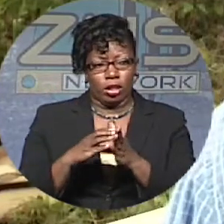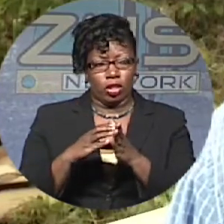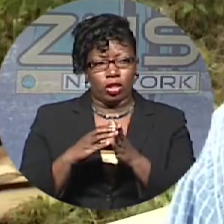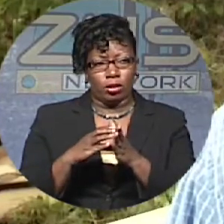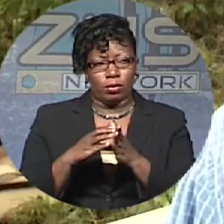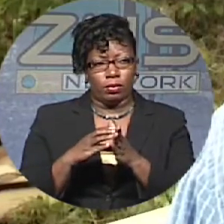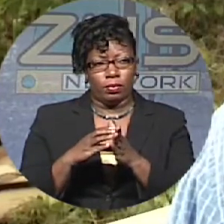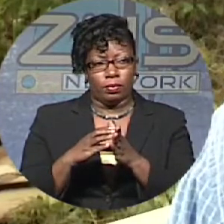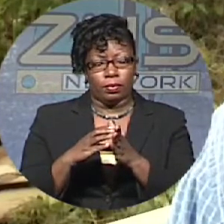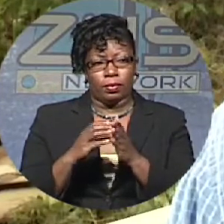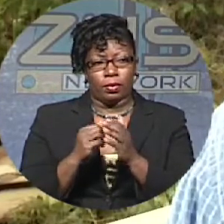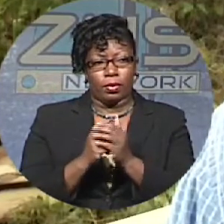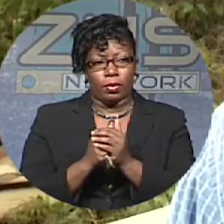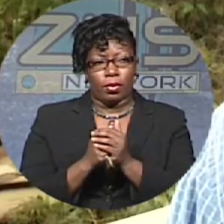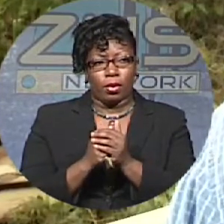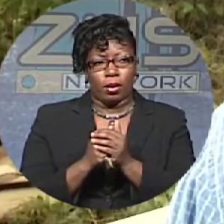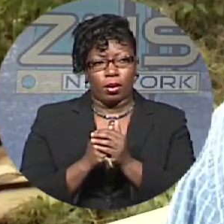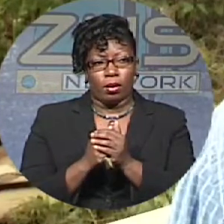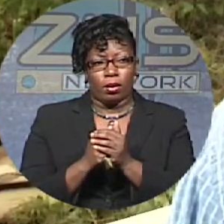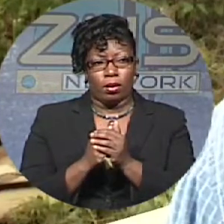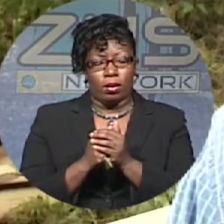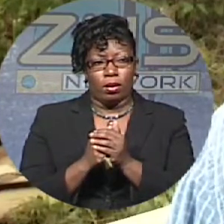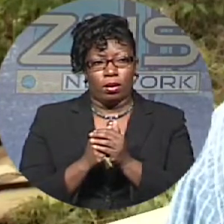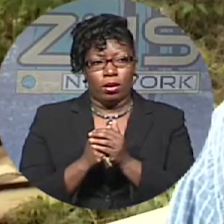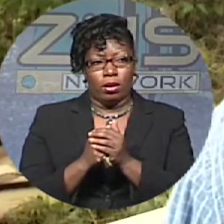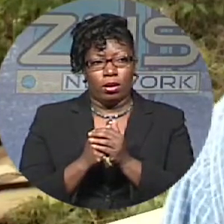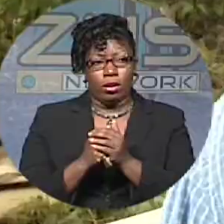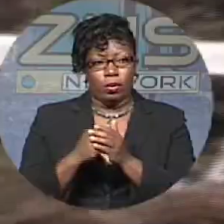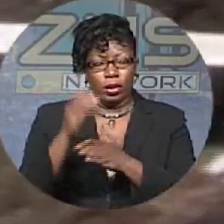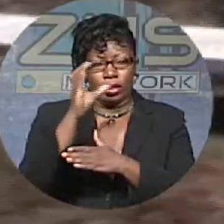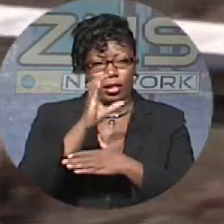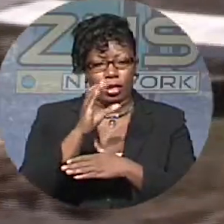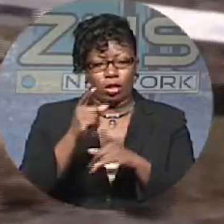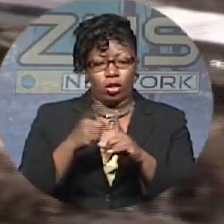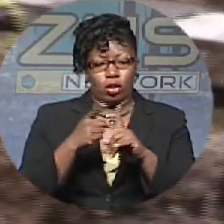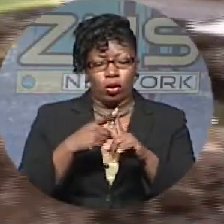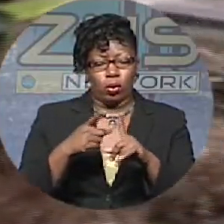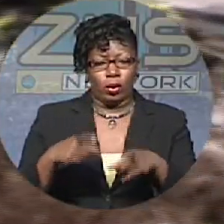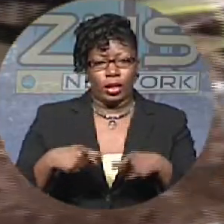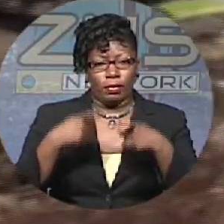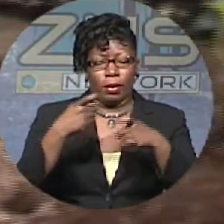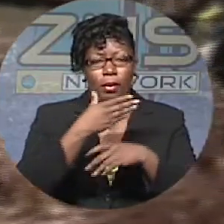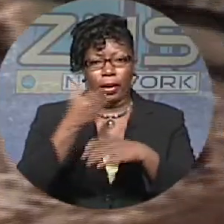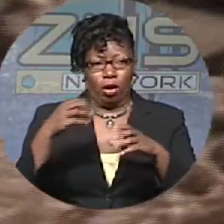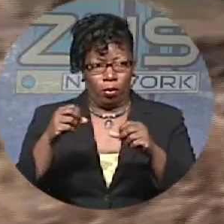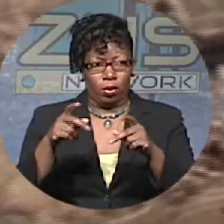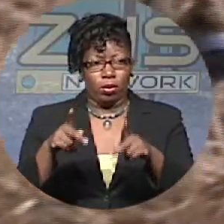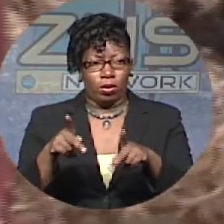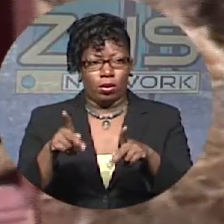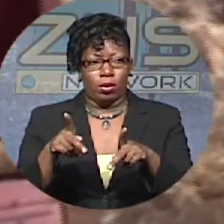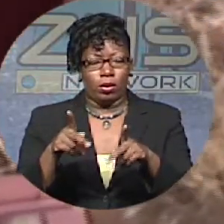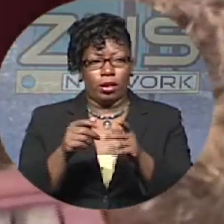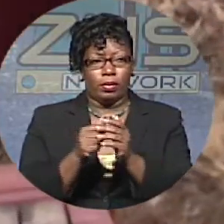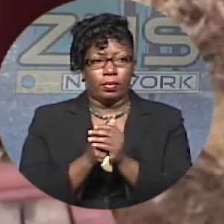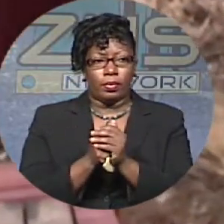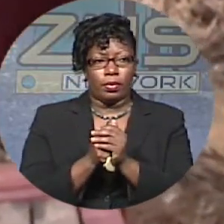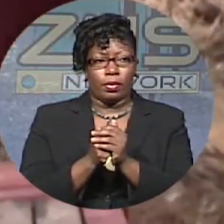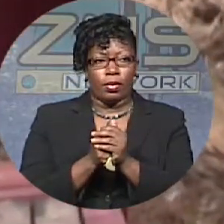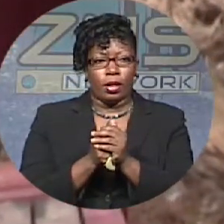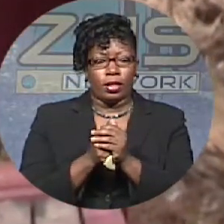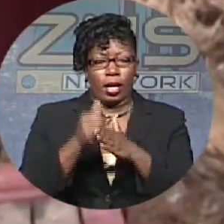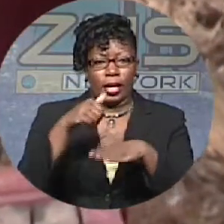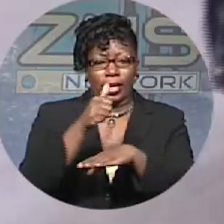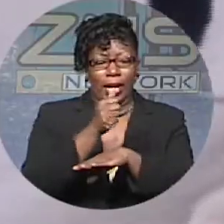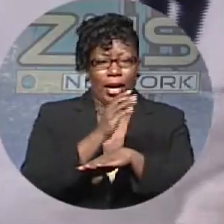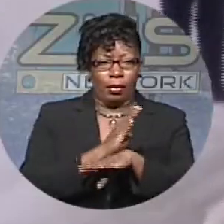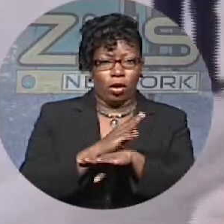people alternatives. And so we're going to seek to offer the alternative for them. Now, raids or immigration exercises were reportedly carried out in Abaco